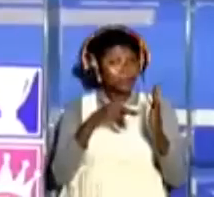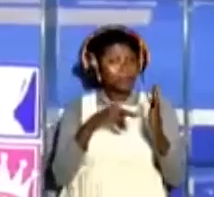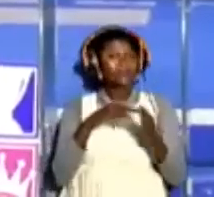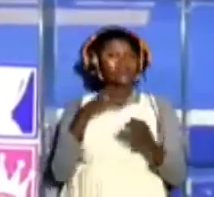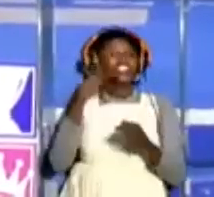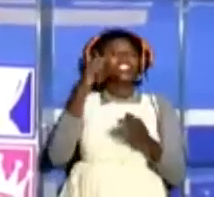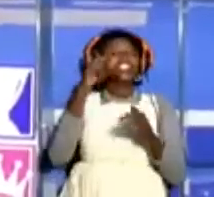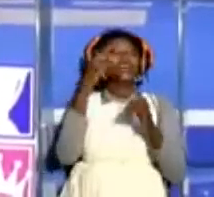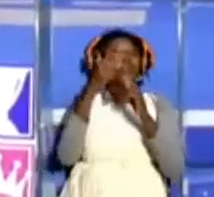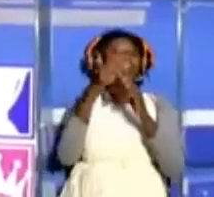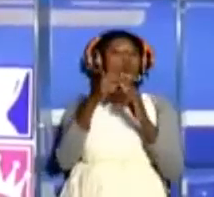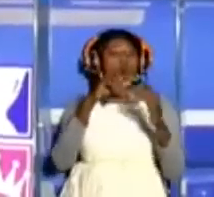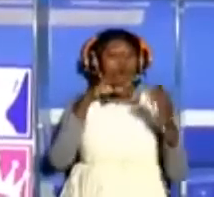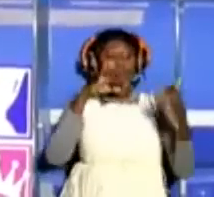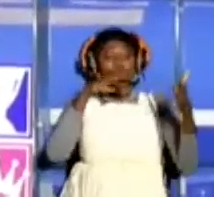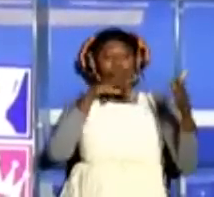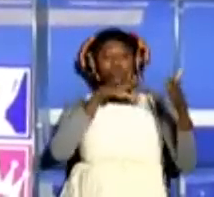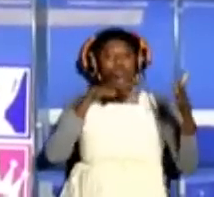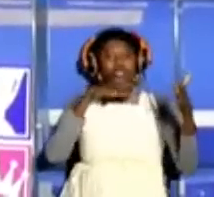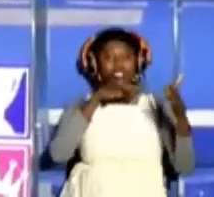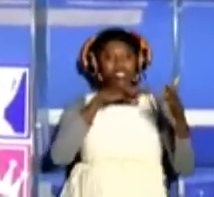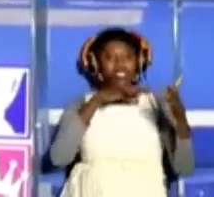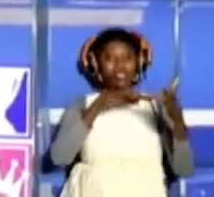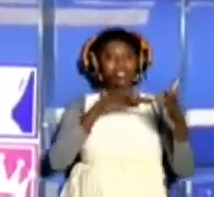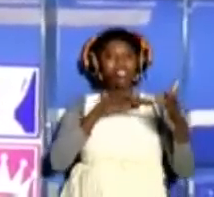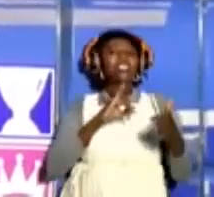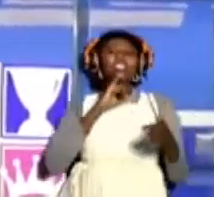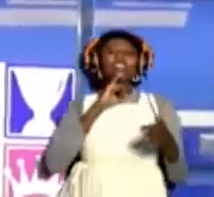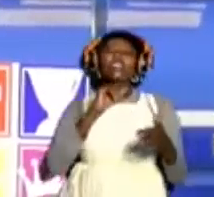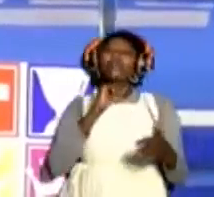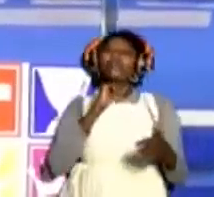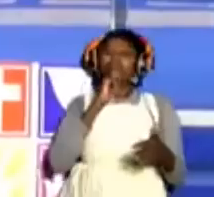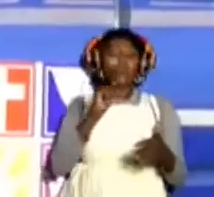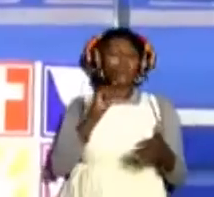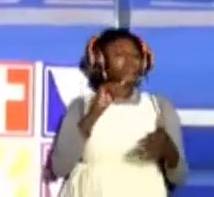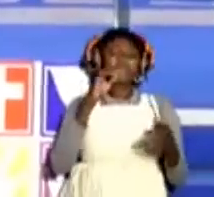The word study in that passage is much more than reading.